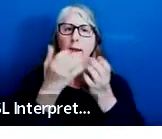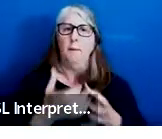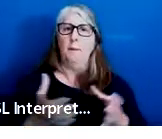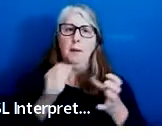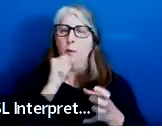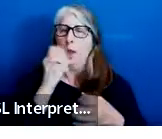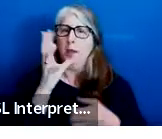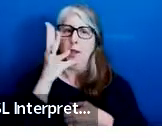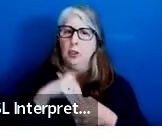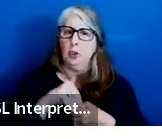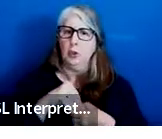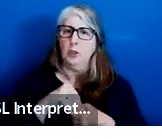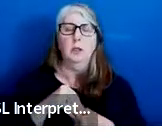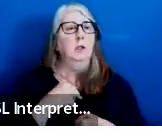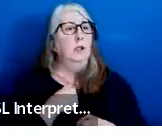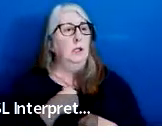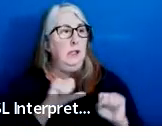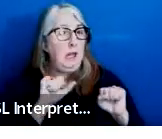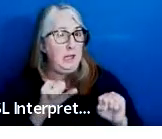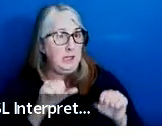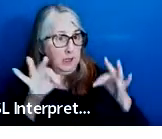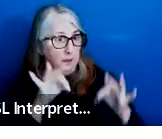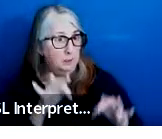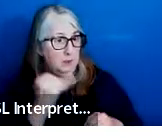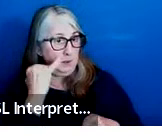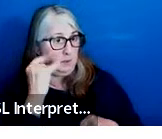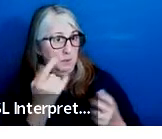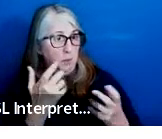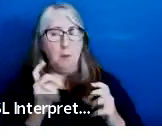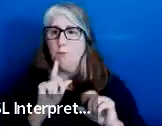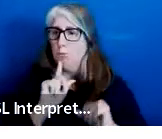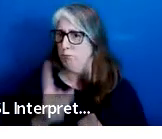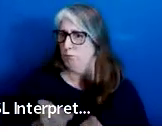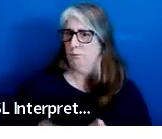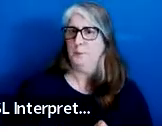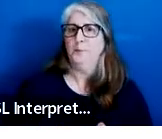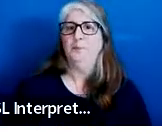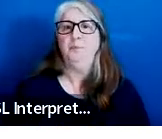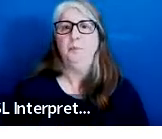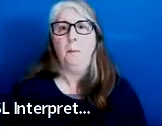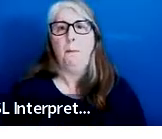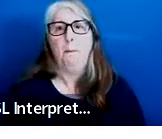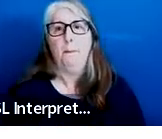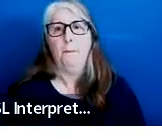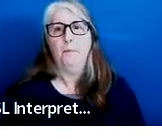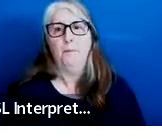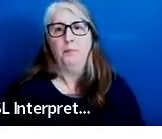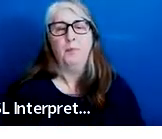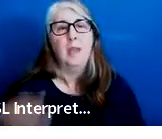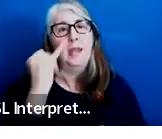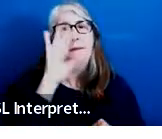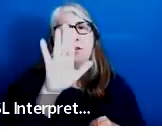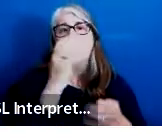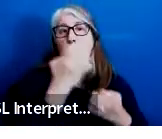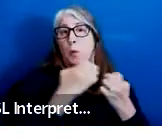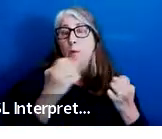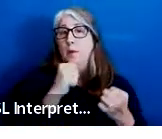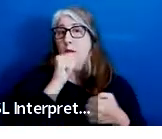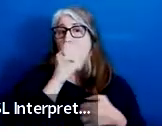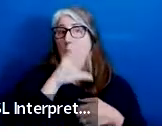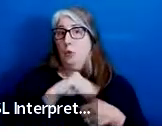if you like, Director Crooms, just to address that. Absolutely. So primarily, if your equipment did not come with all